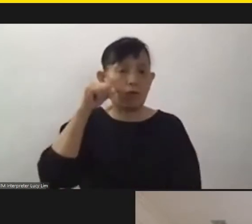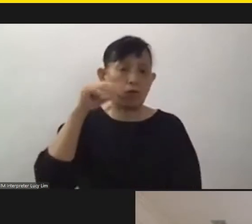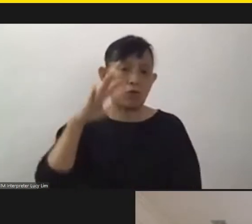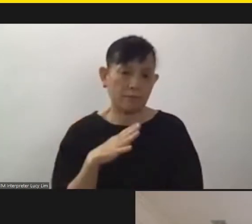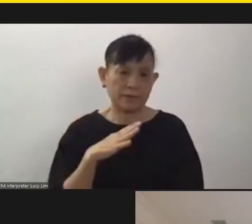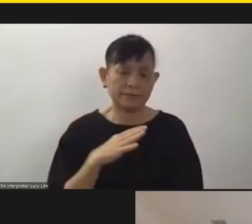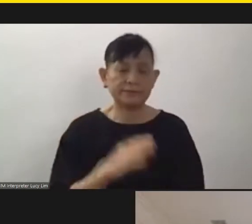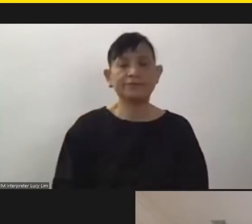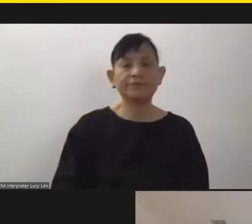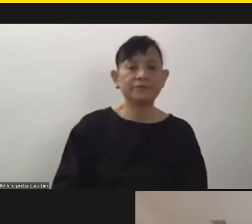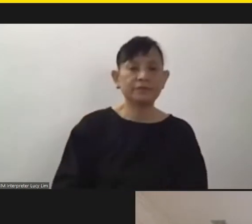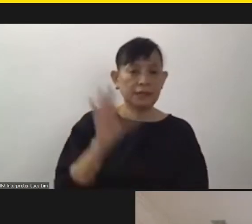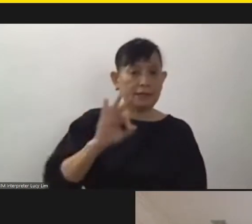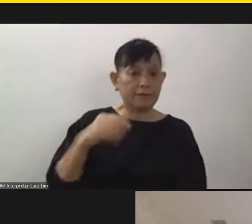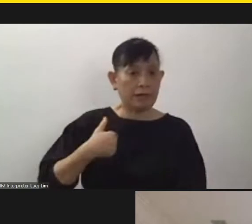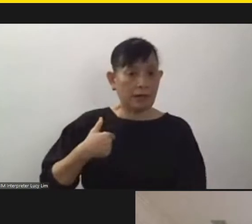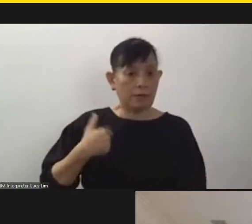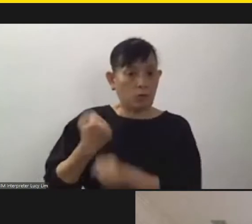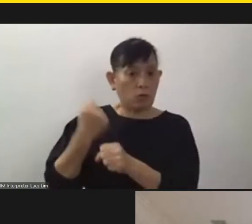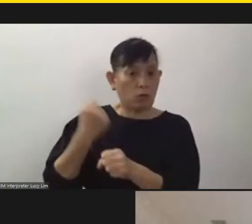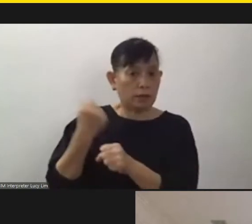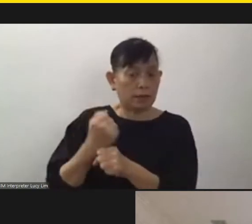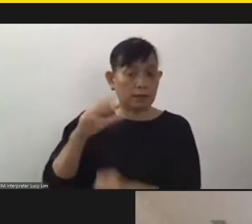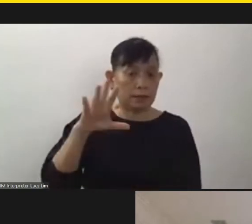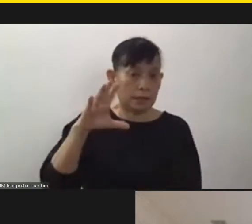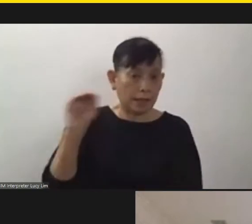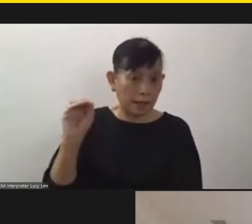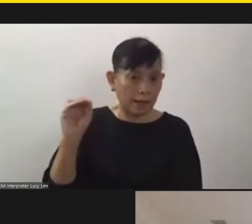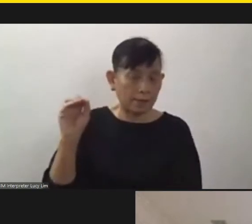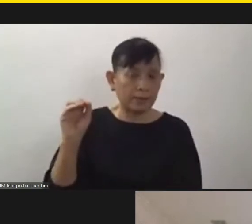individuals, if you're working in a company right now, I always tell people you